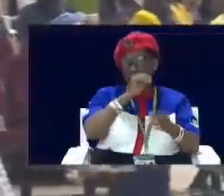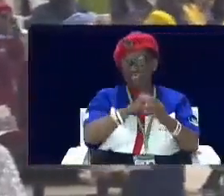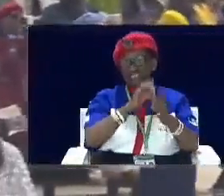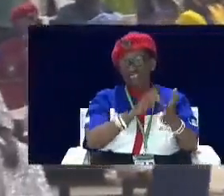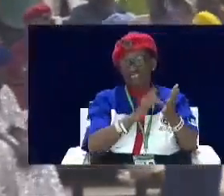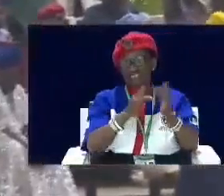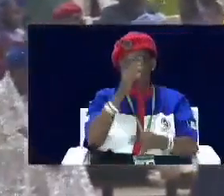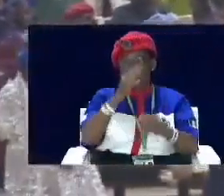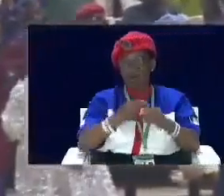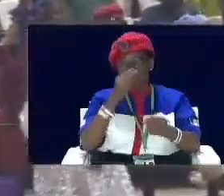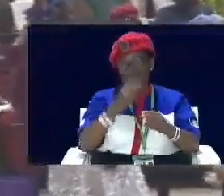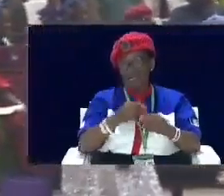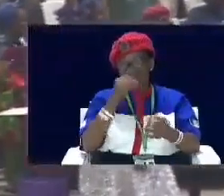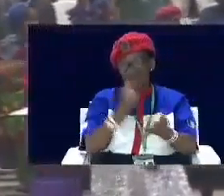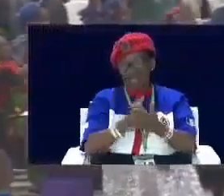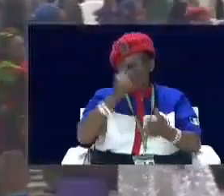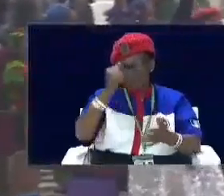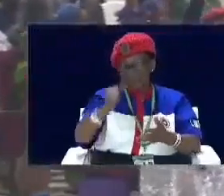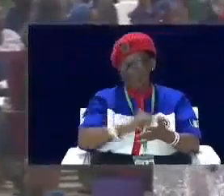Amen. Wa jona guru guru.